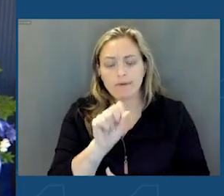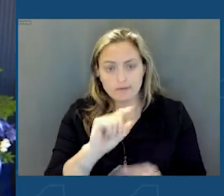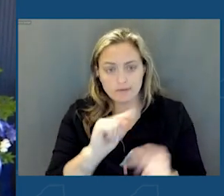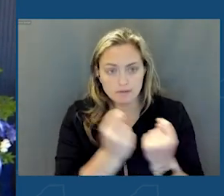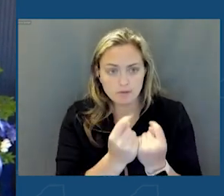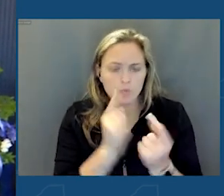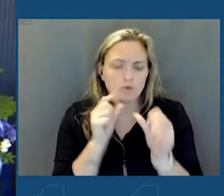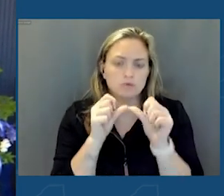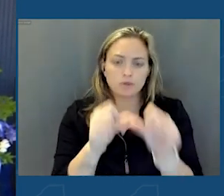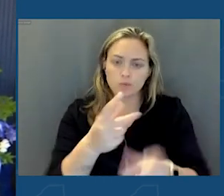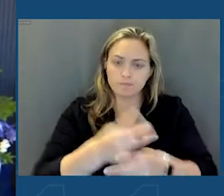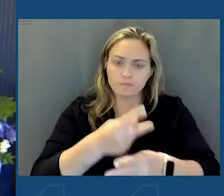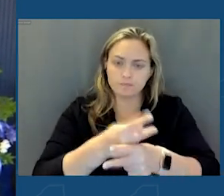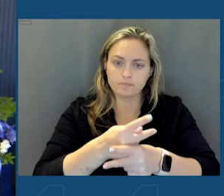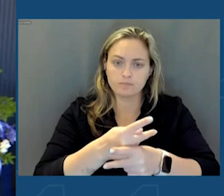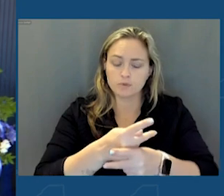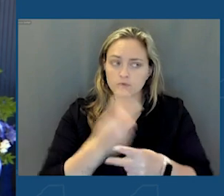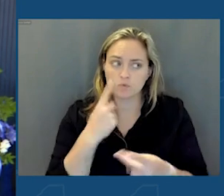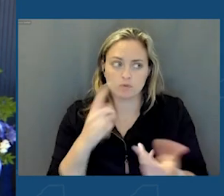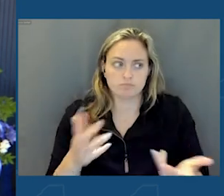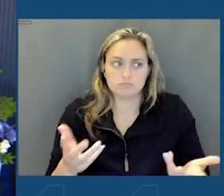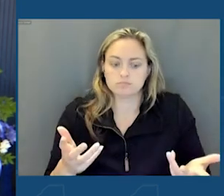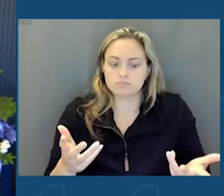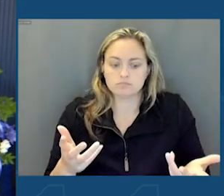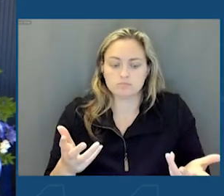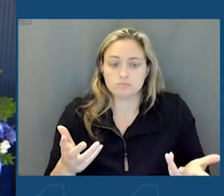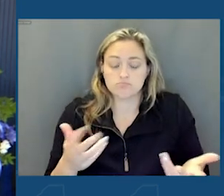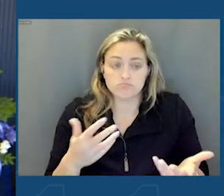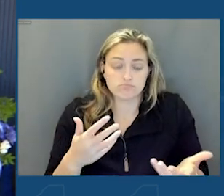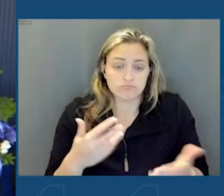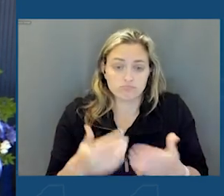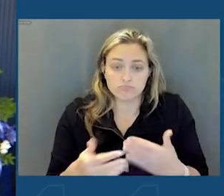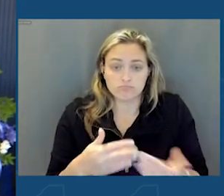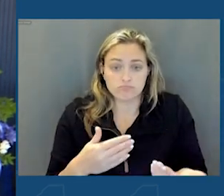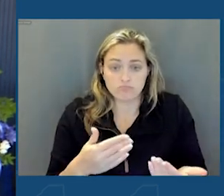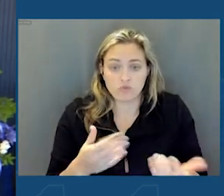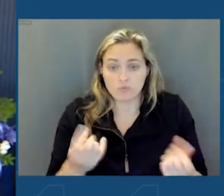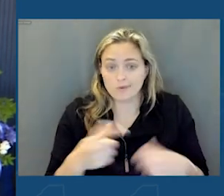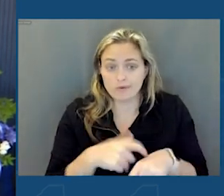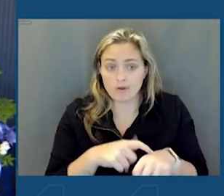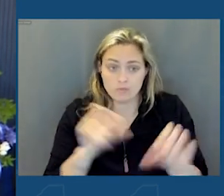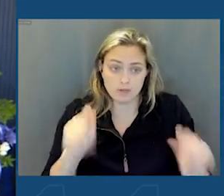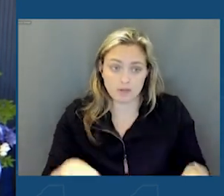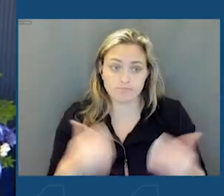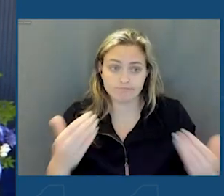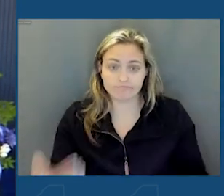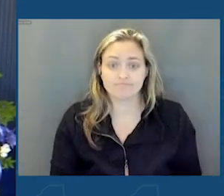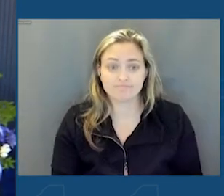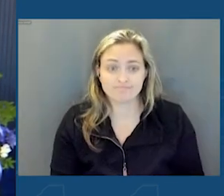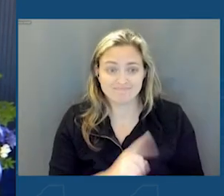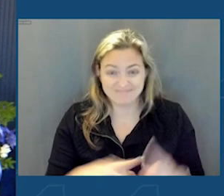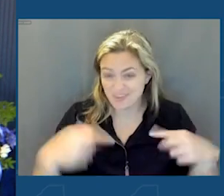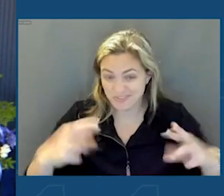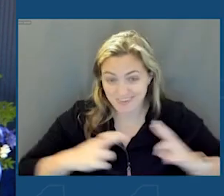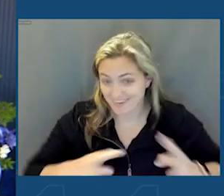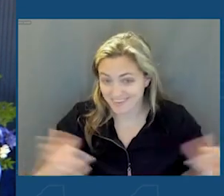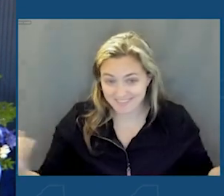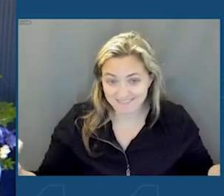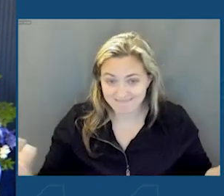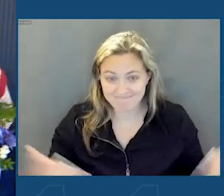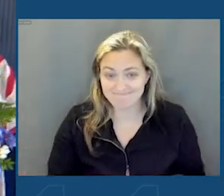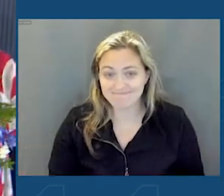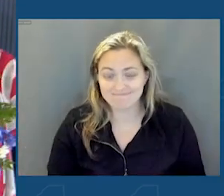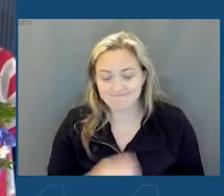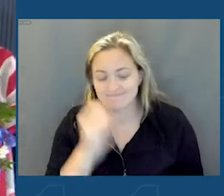continue taking care of it for however long they can. Till we retire. Thank you very